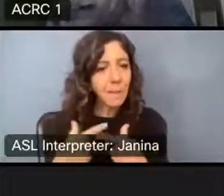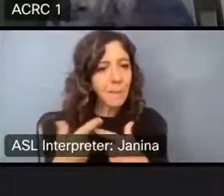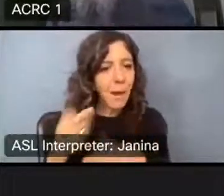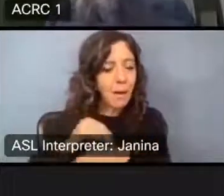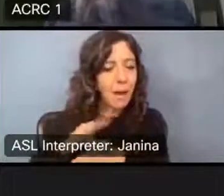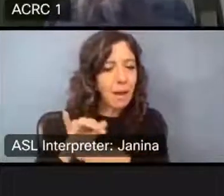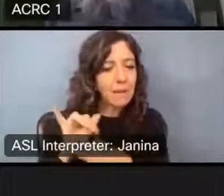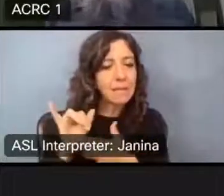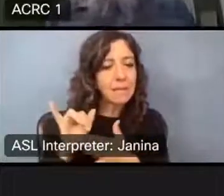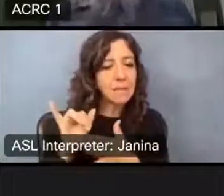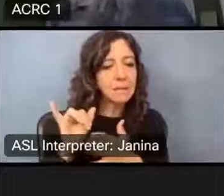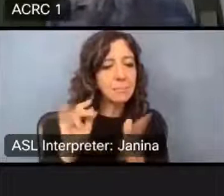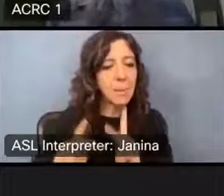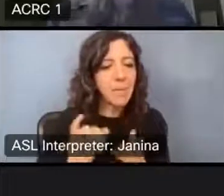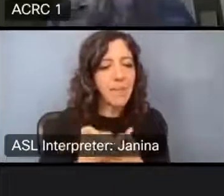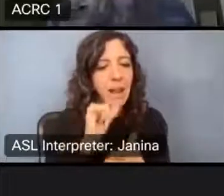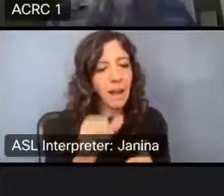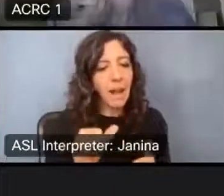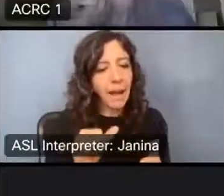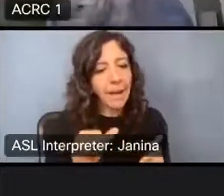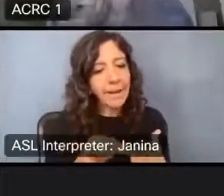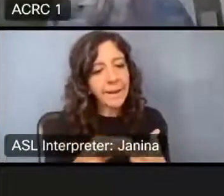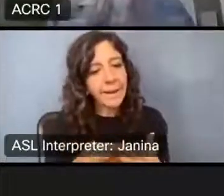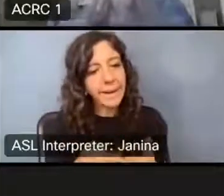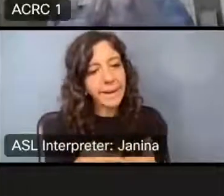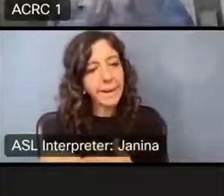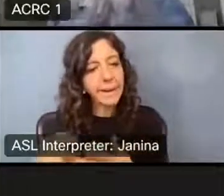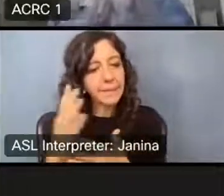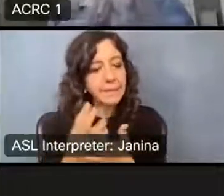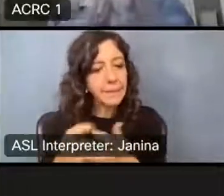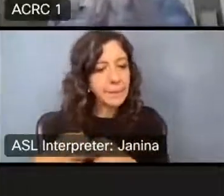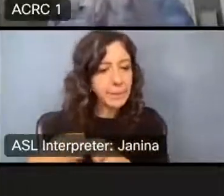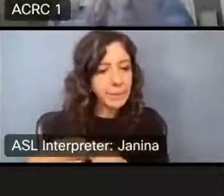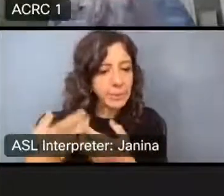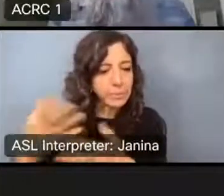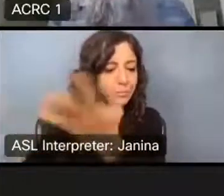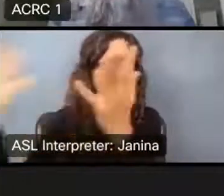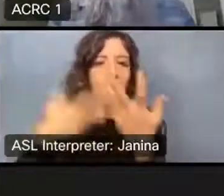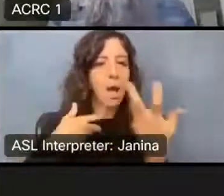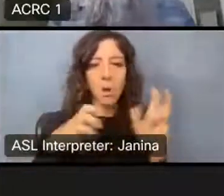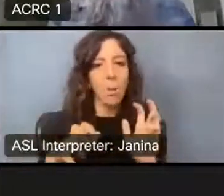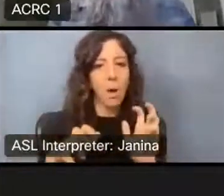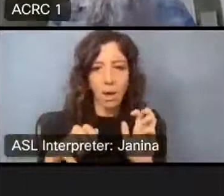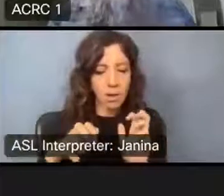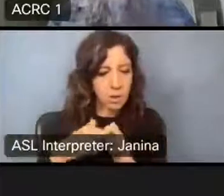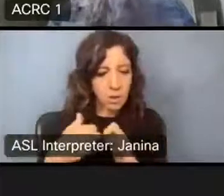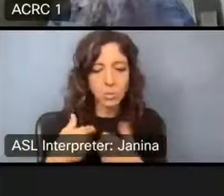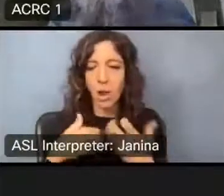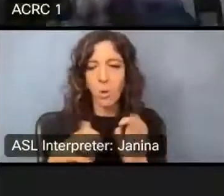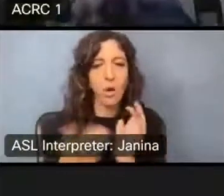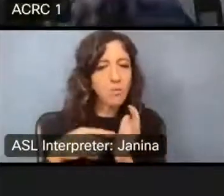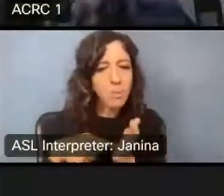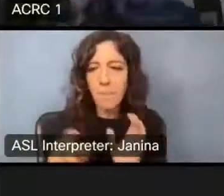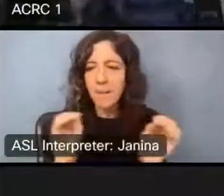them to have some billing issue. And that's the last thing we want, right? We don't want repayments. We don't want any of those types of things to